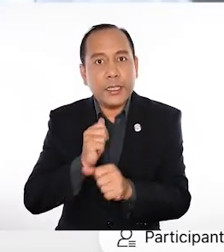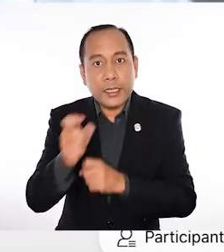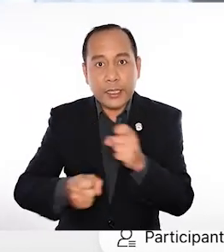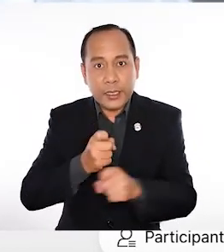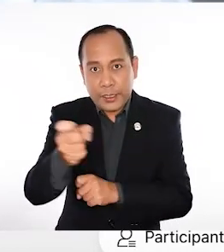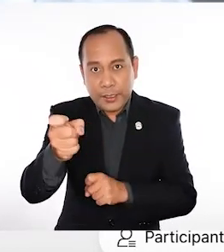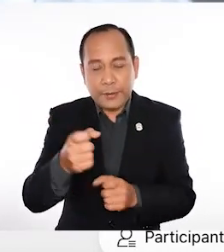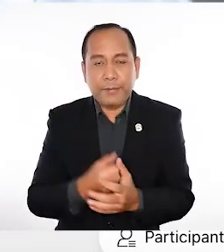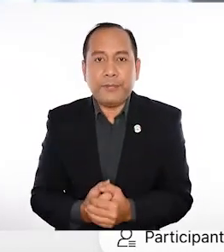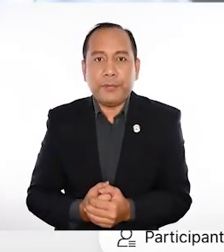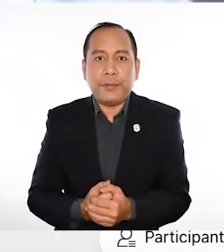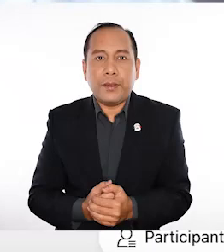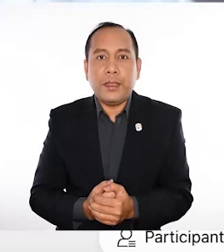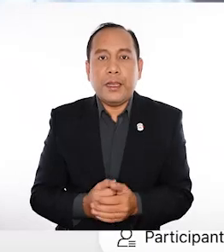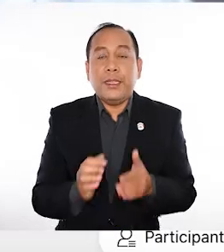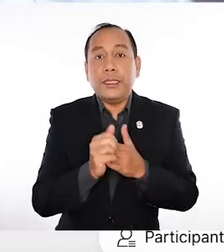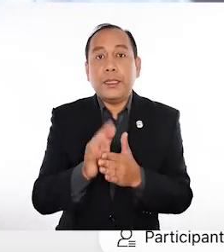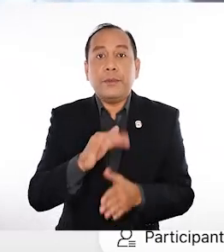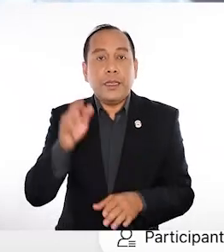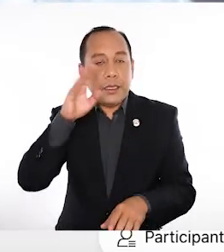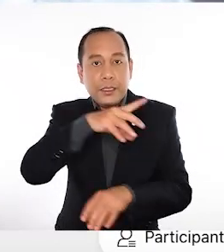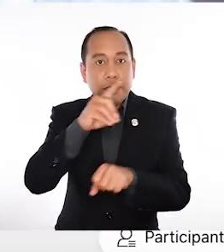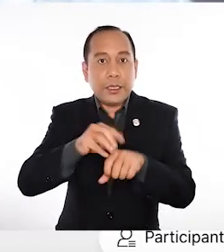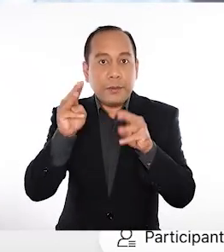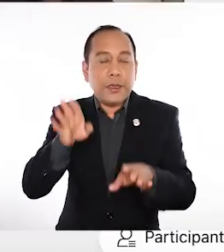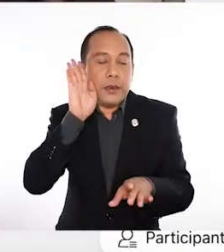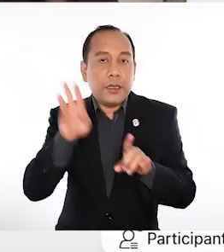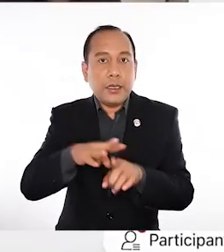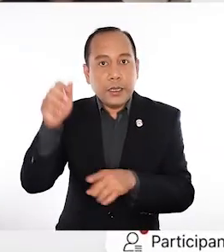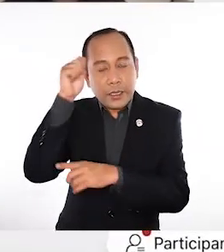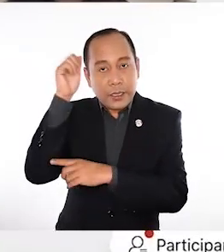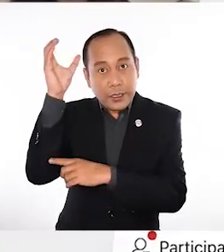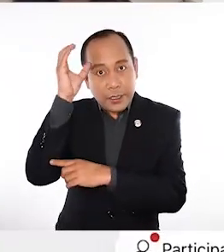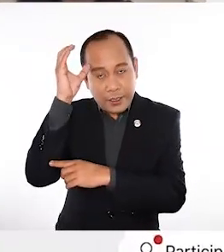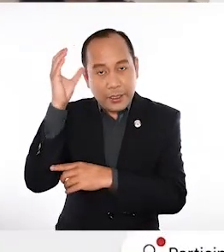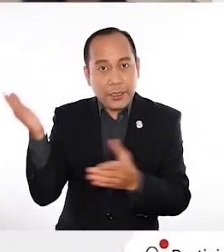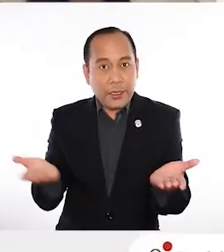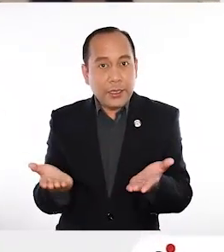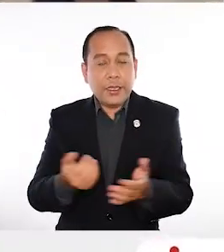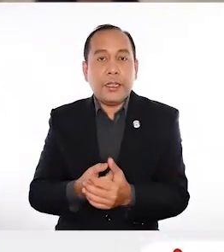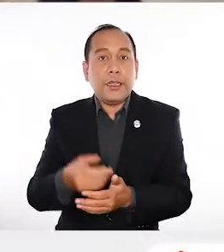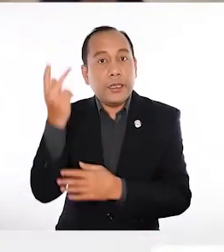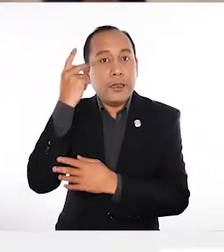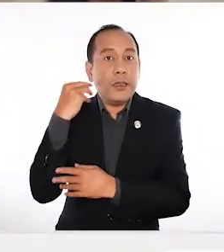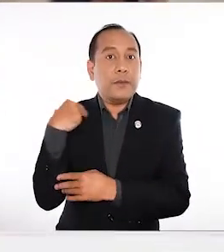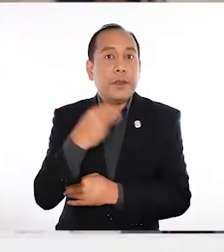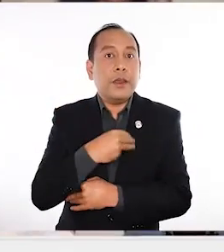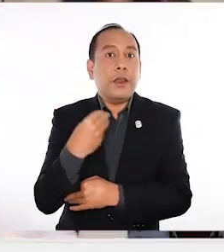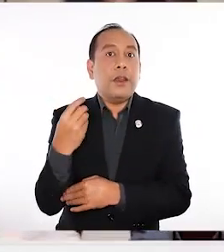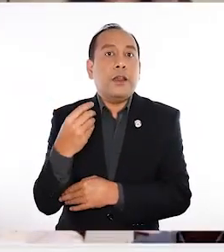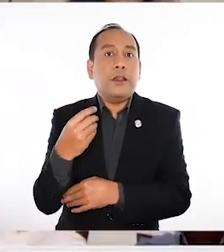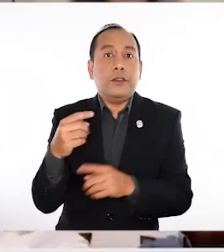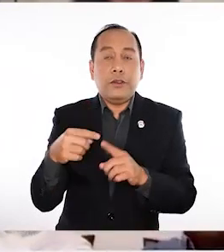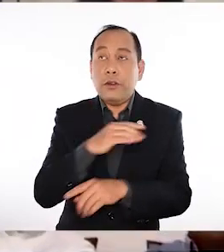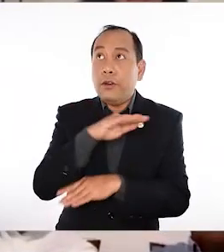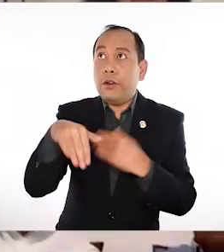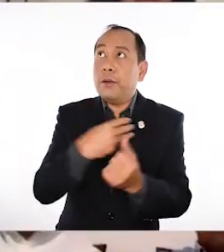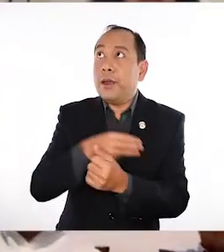with a lecture from Assistant District Minister Brother Astrafel Karaig. He reminded the Kaliwa members that our Almighty